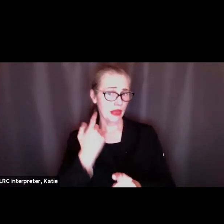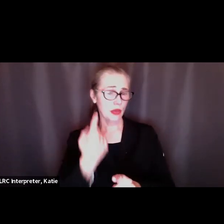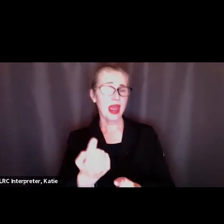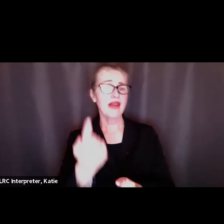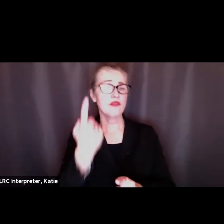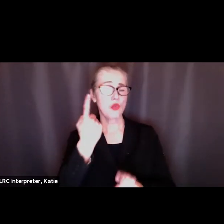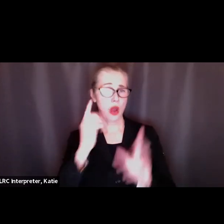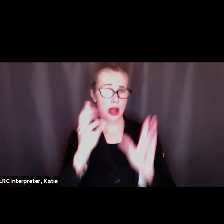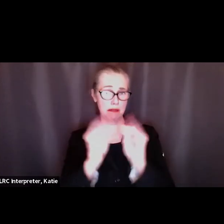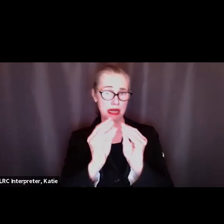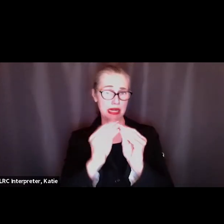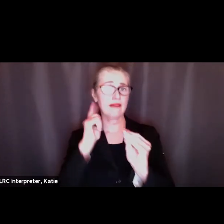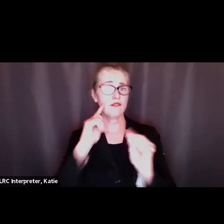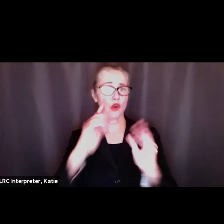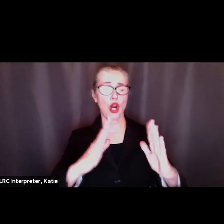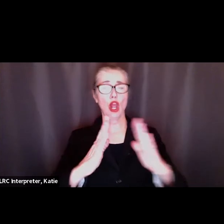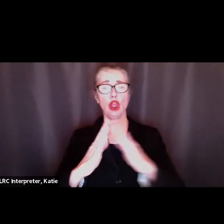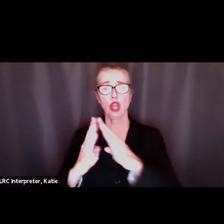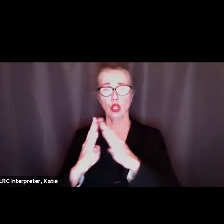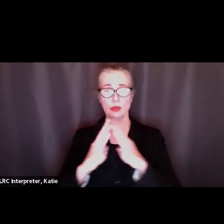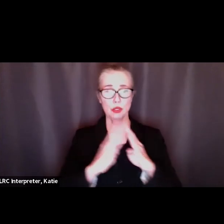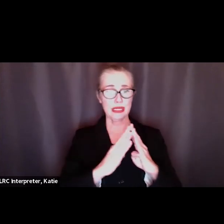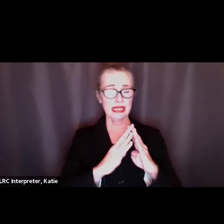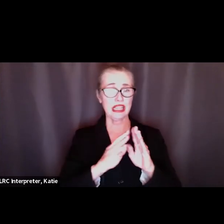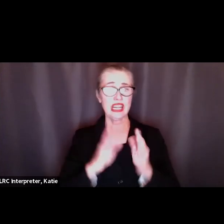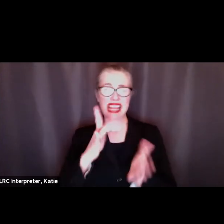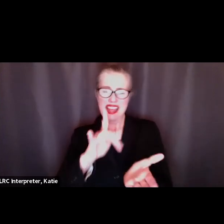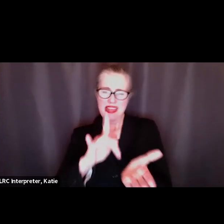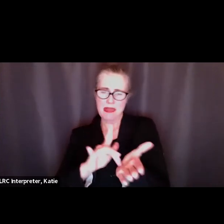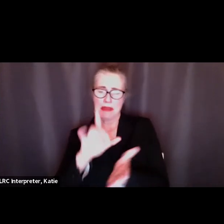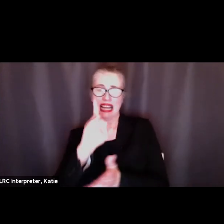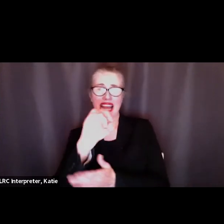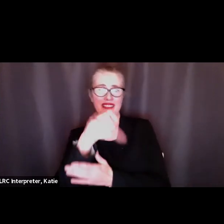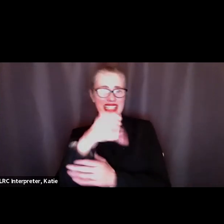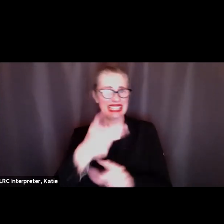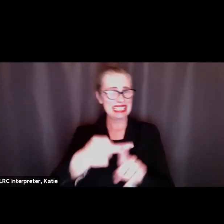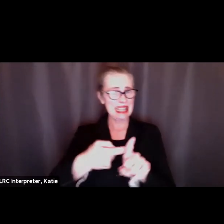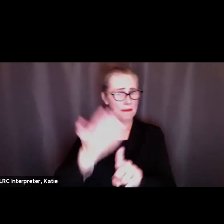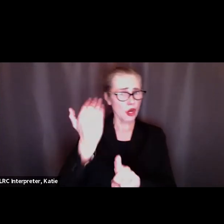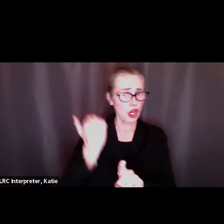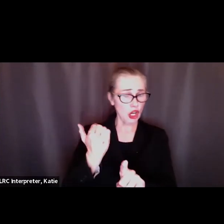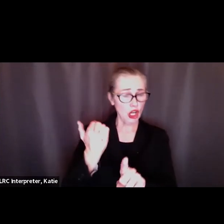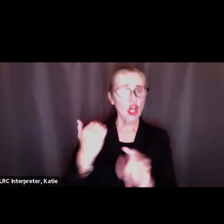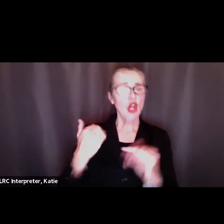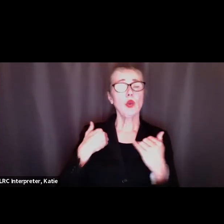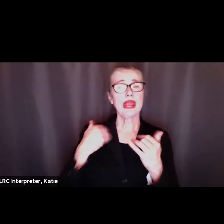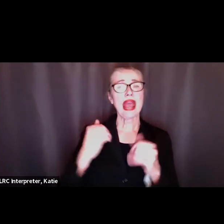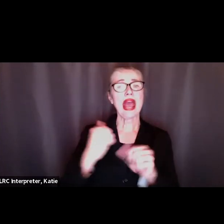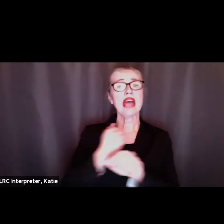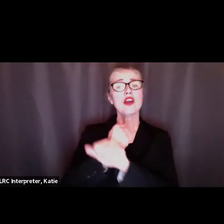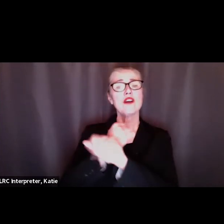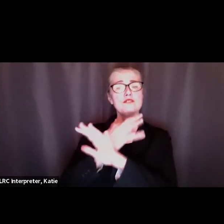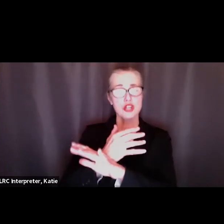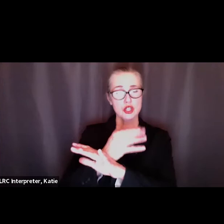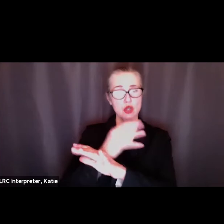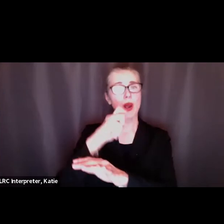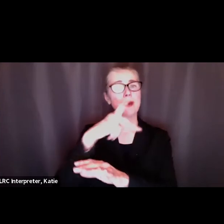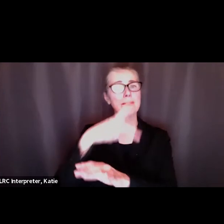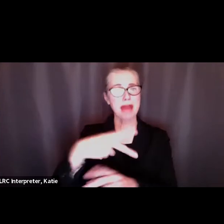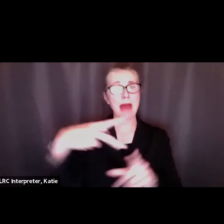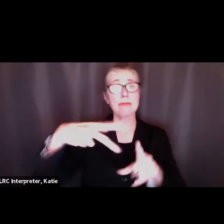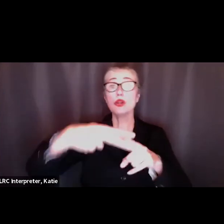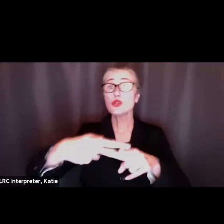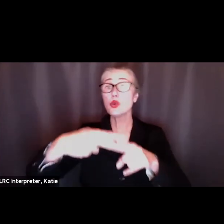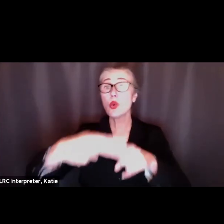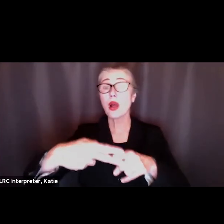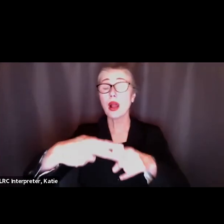meeting and then mid-december we opened up a virtual uh map creation tool both for